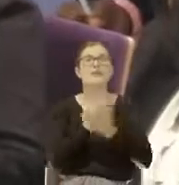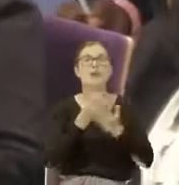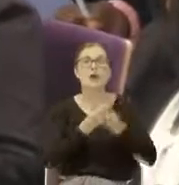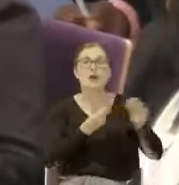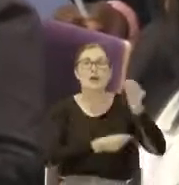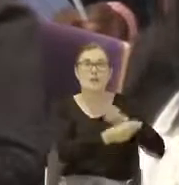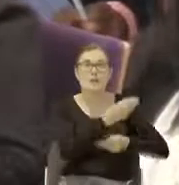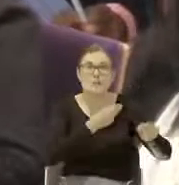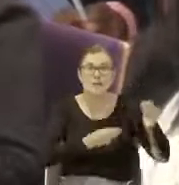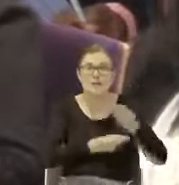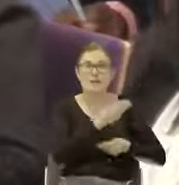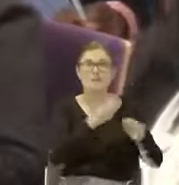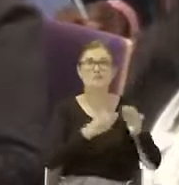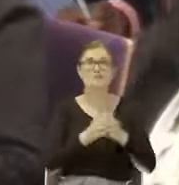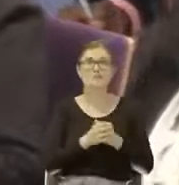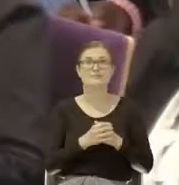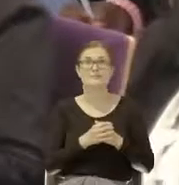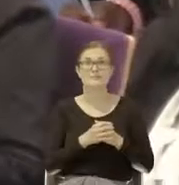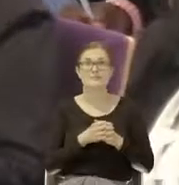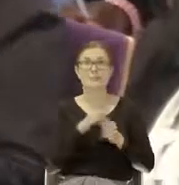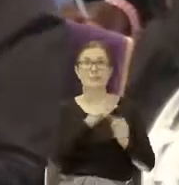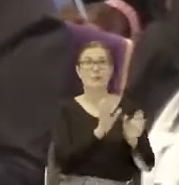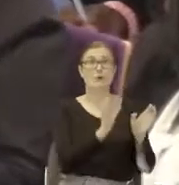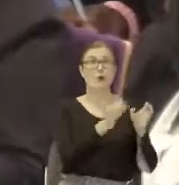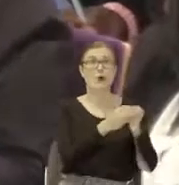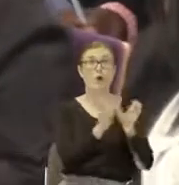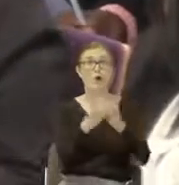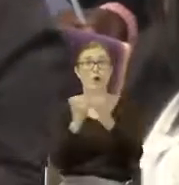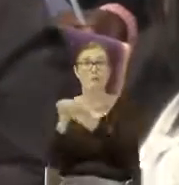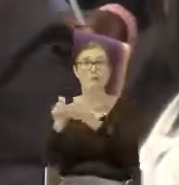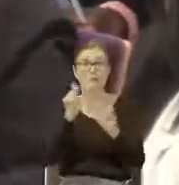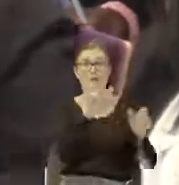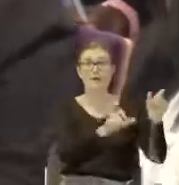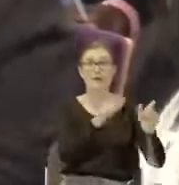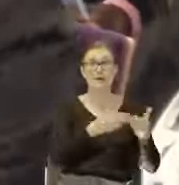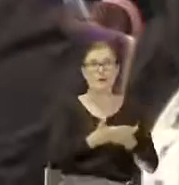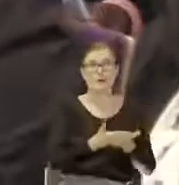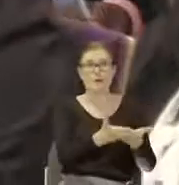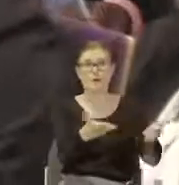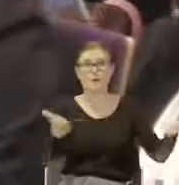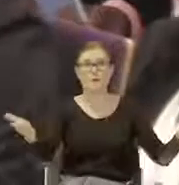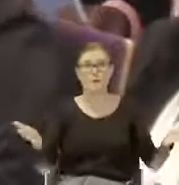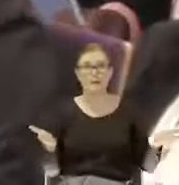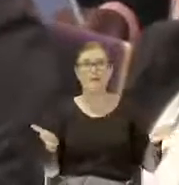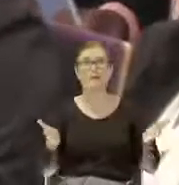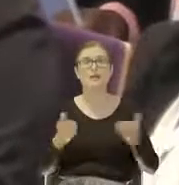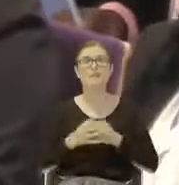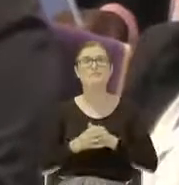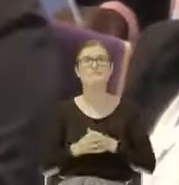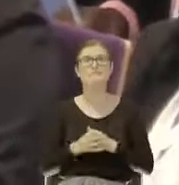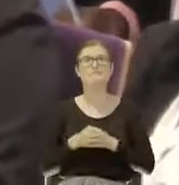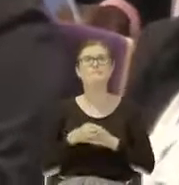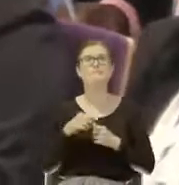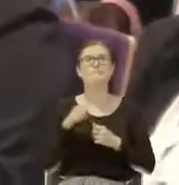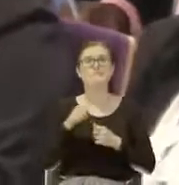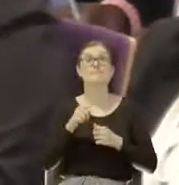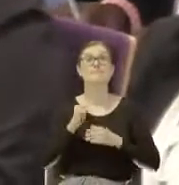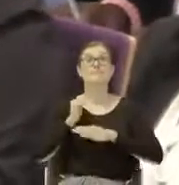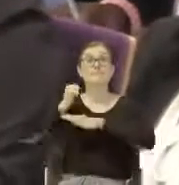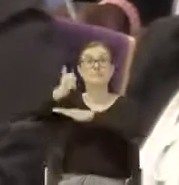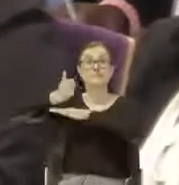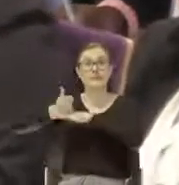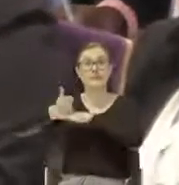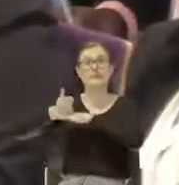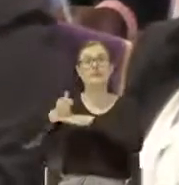them, your leaders, traditional leaders. In South Africa, we have traditional leaders, your traditional leaders,